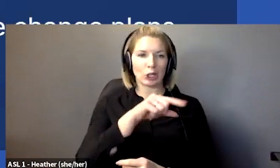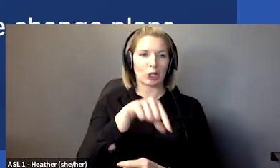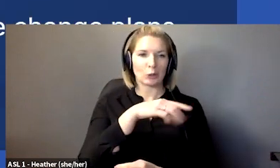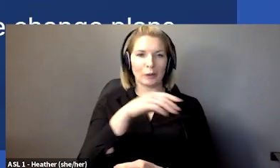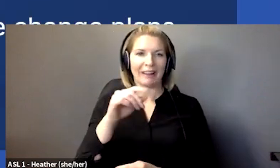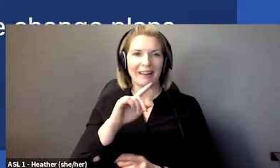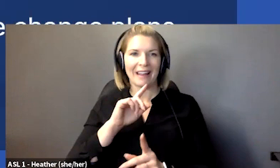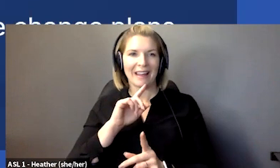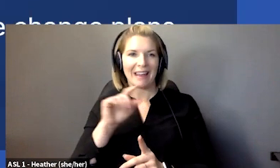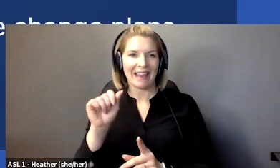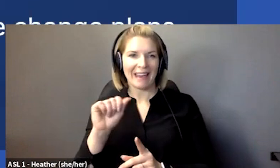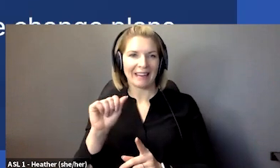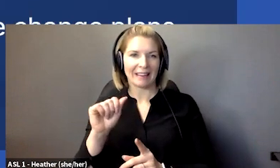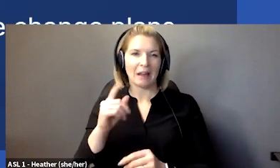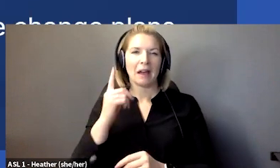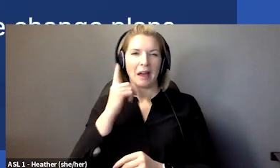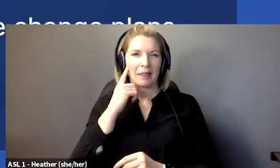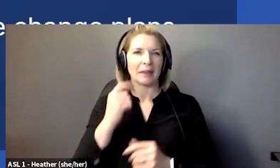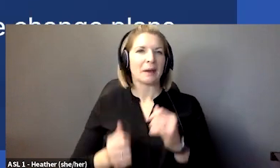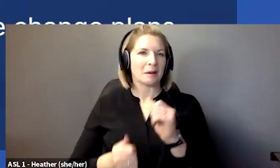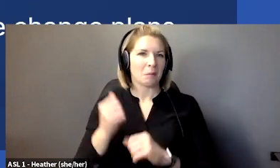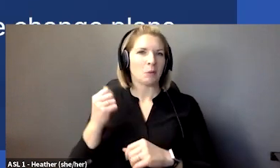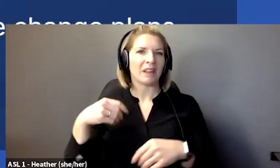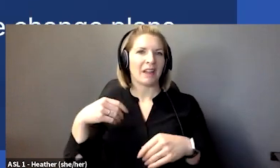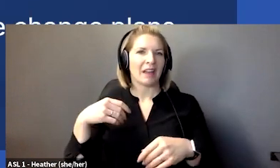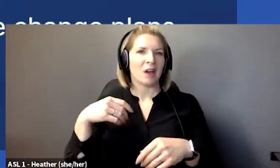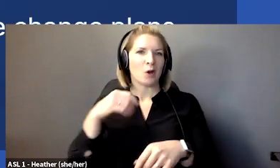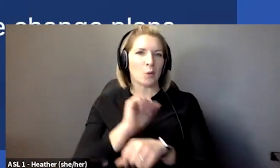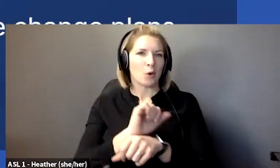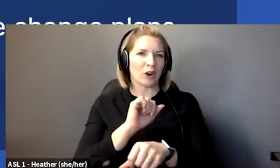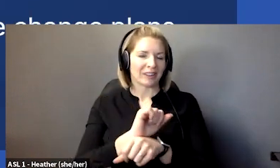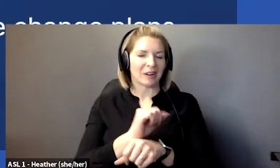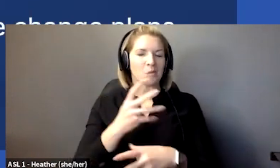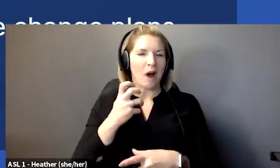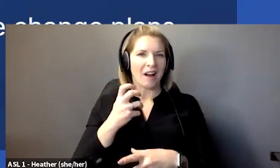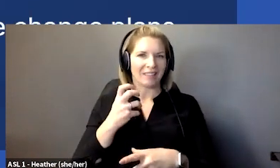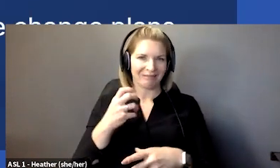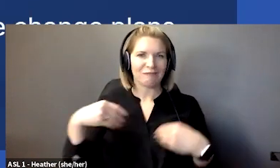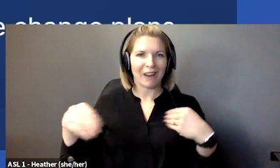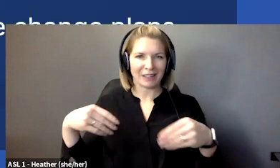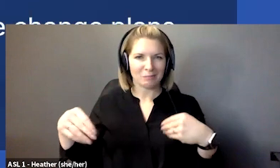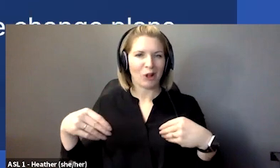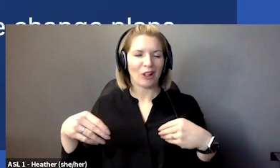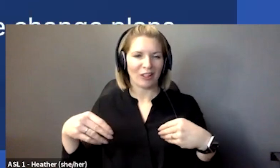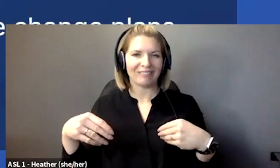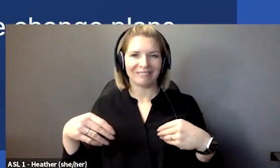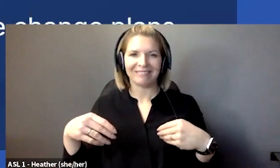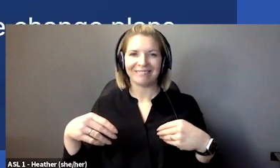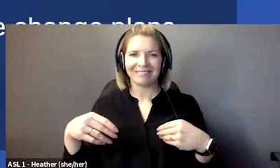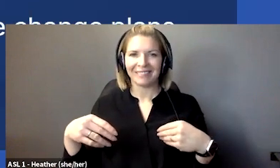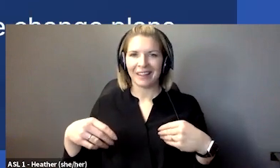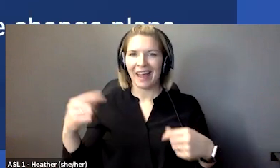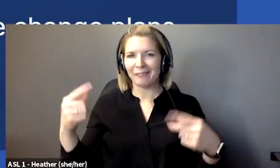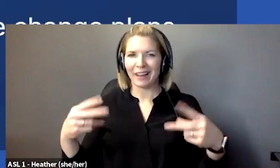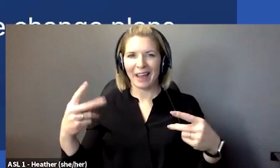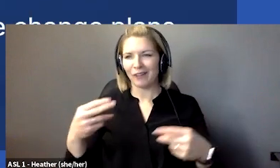remote work and flexible work arrangements that have emerged as a result of potential climate crises seem to be an area